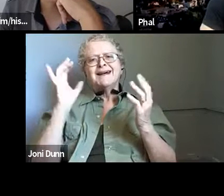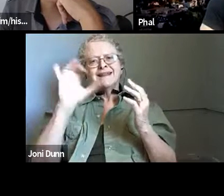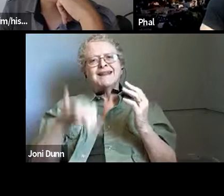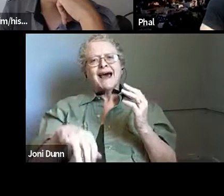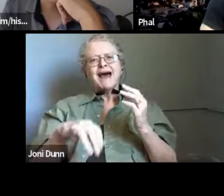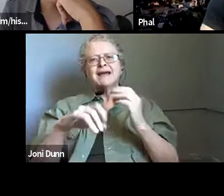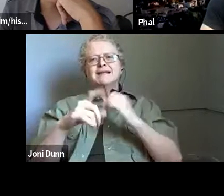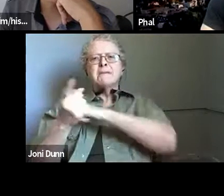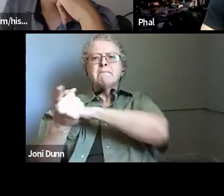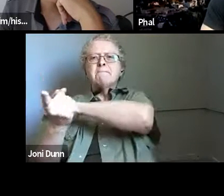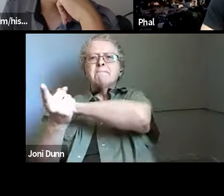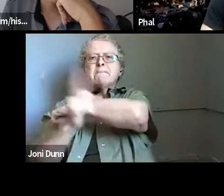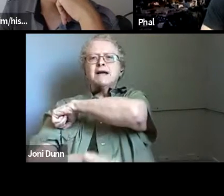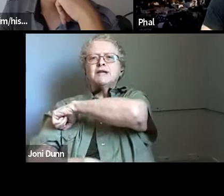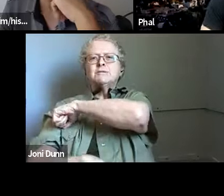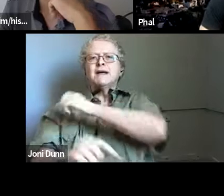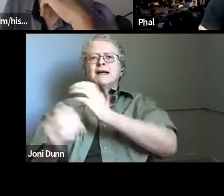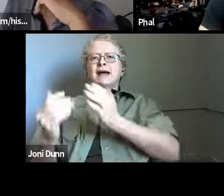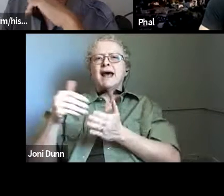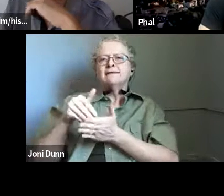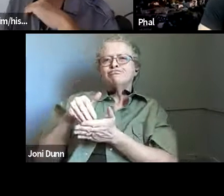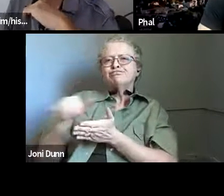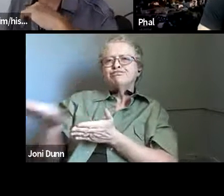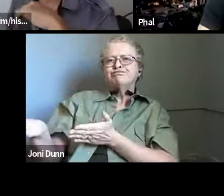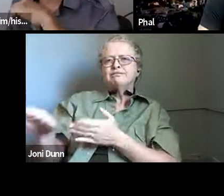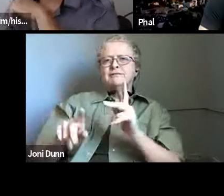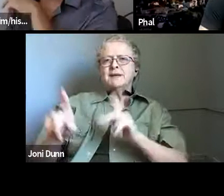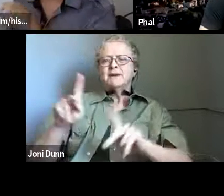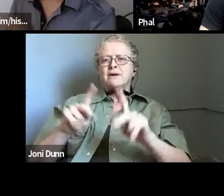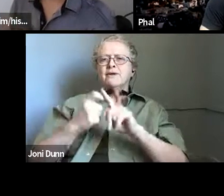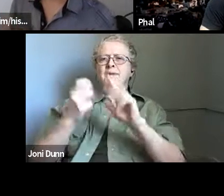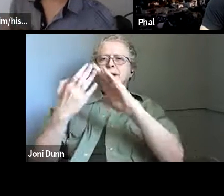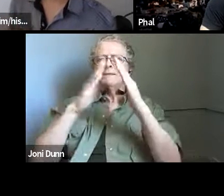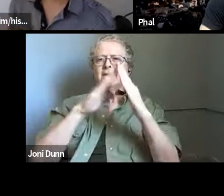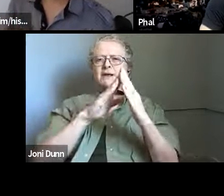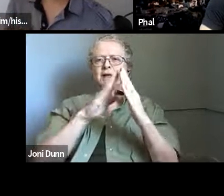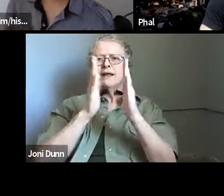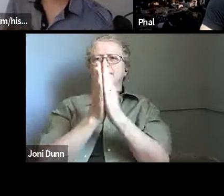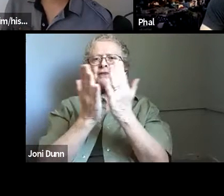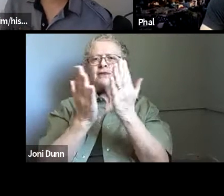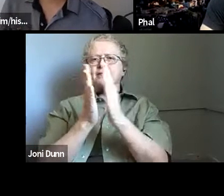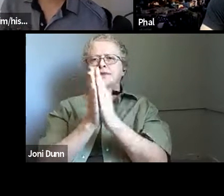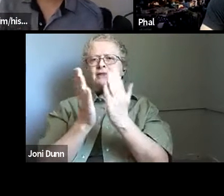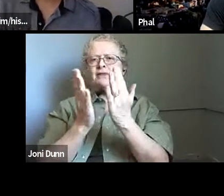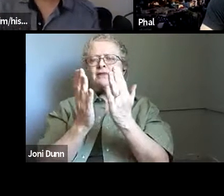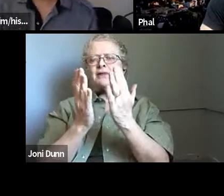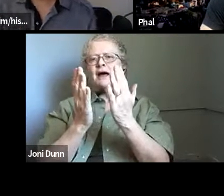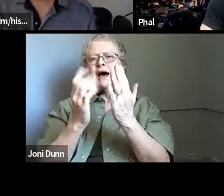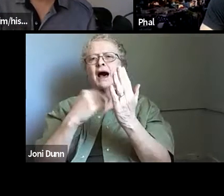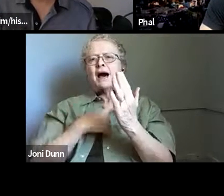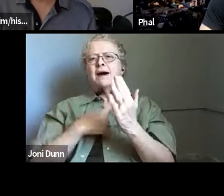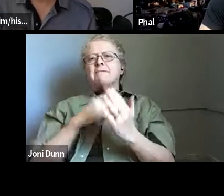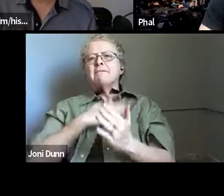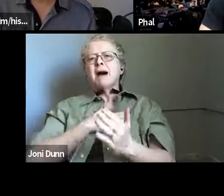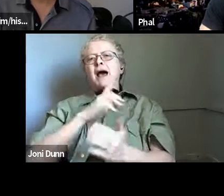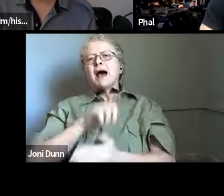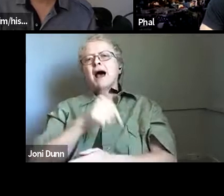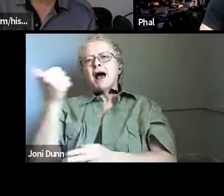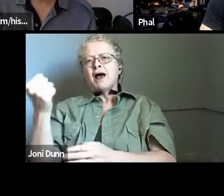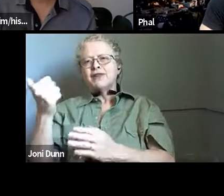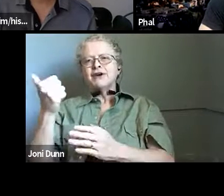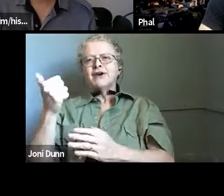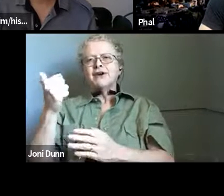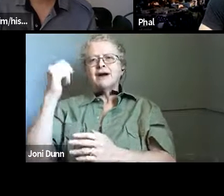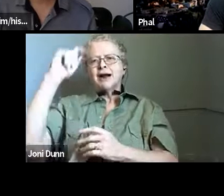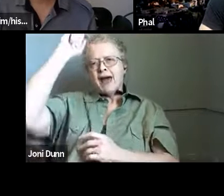punishment and excising people from a community. And so for me, the book, and I'm also, my other hat is being a scholar and